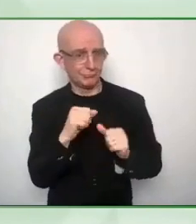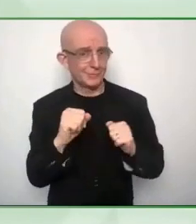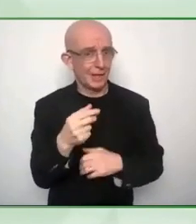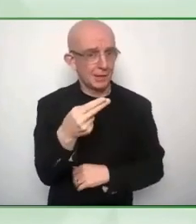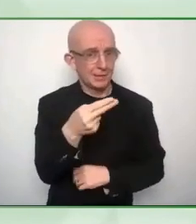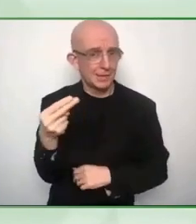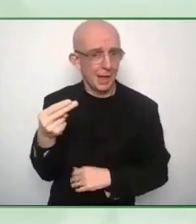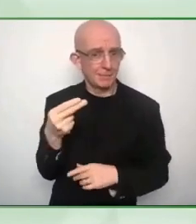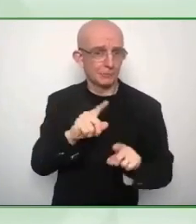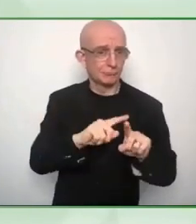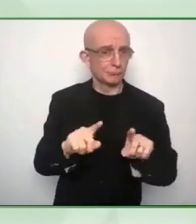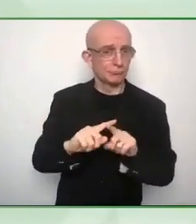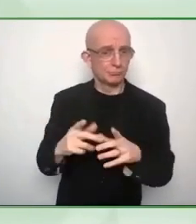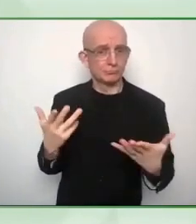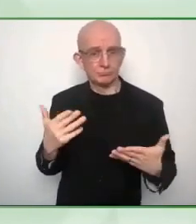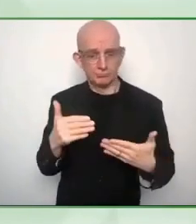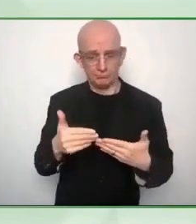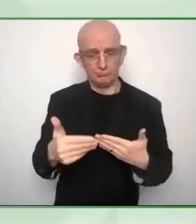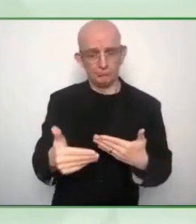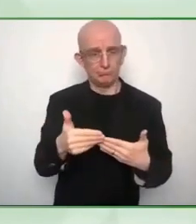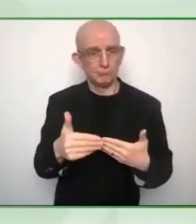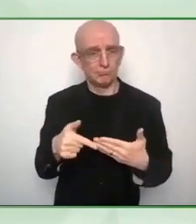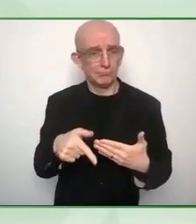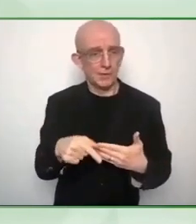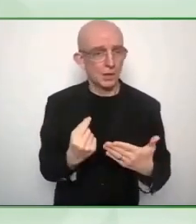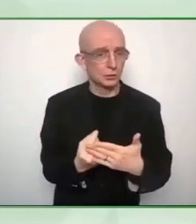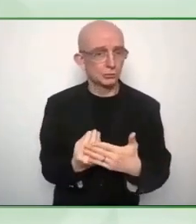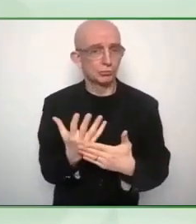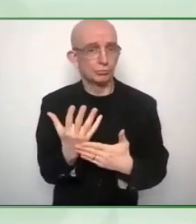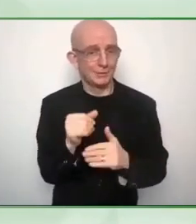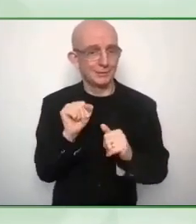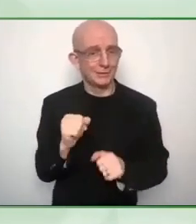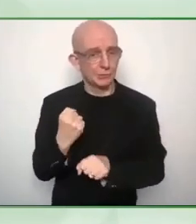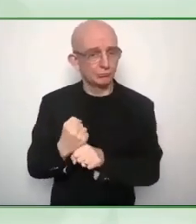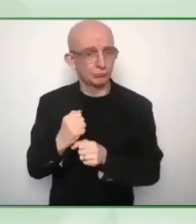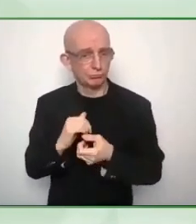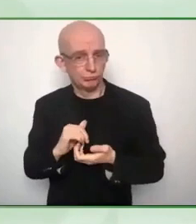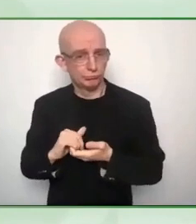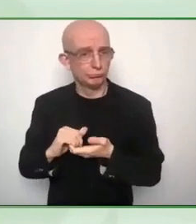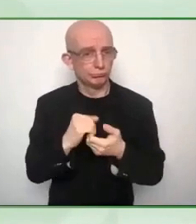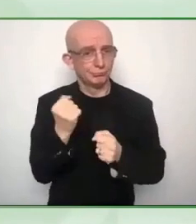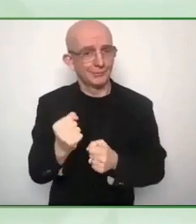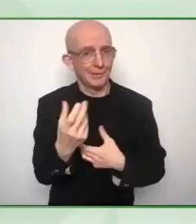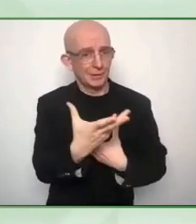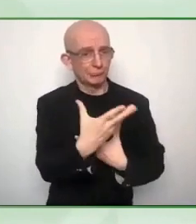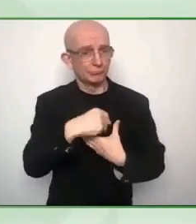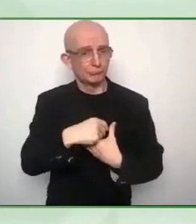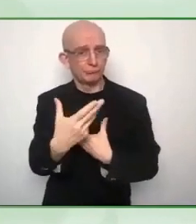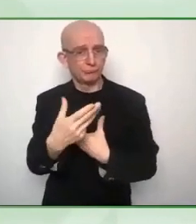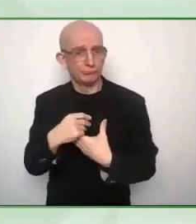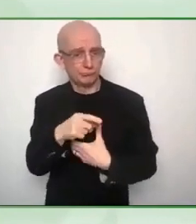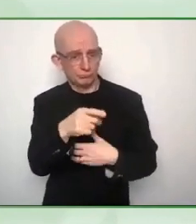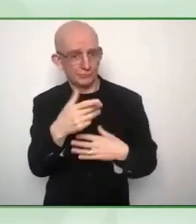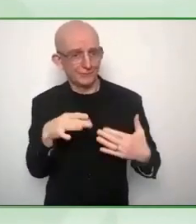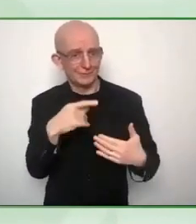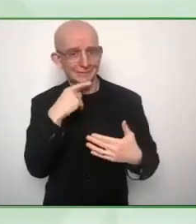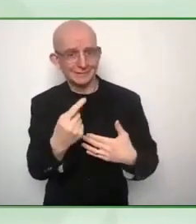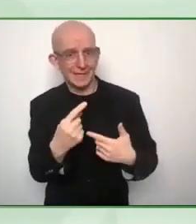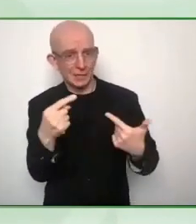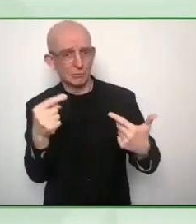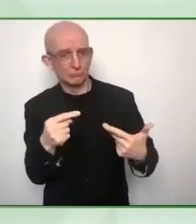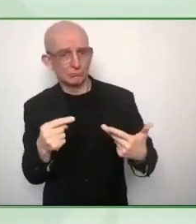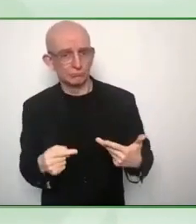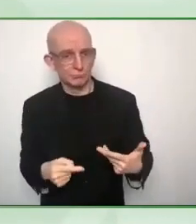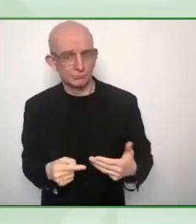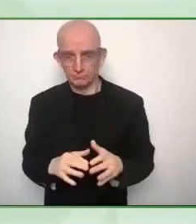this year's and also next year's topics are all very relevant to community inclusion.